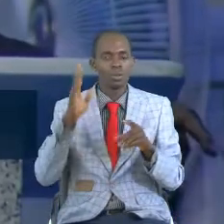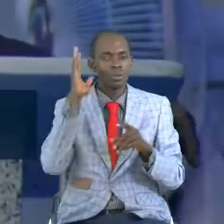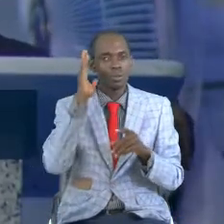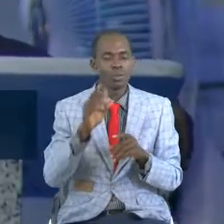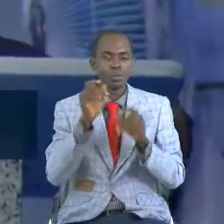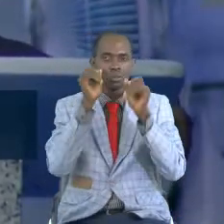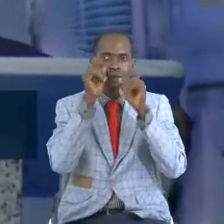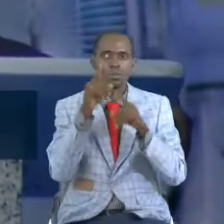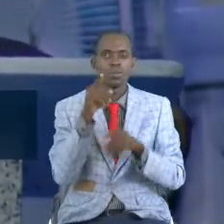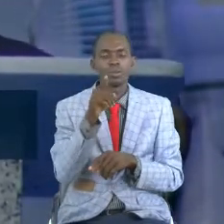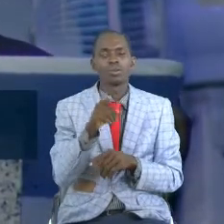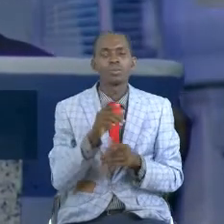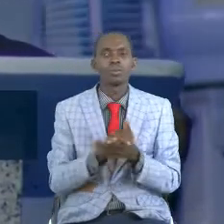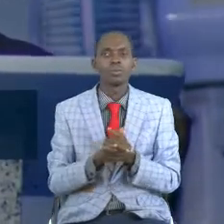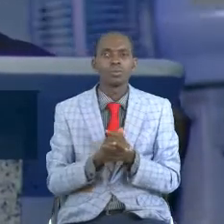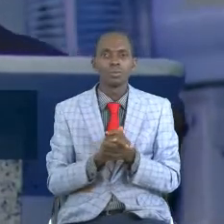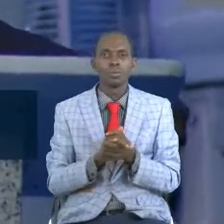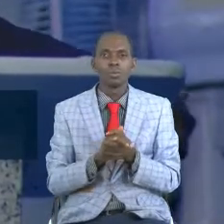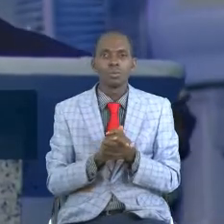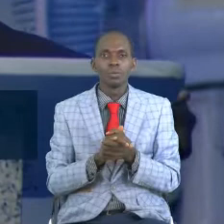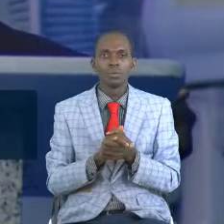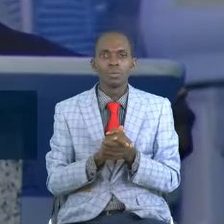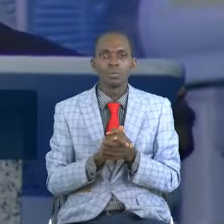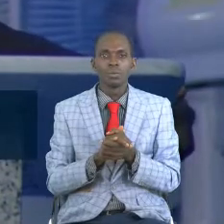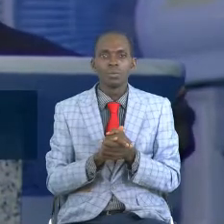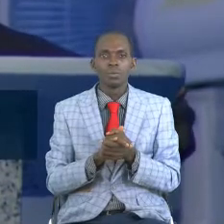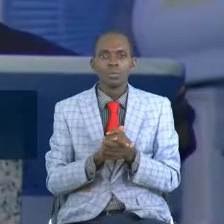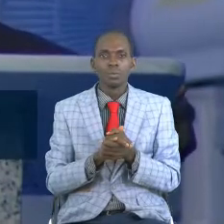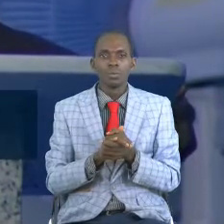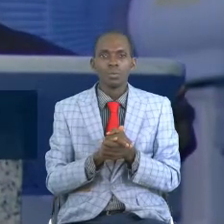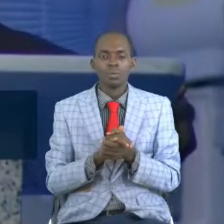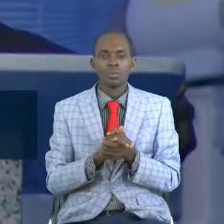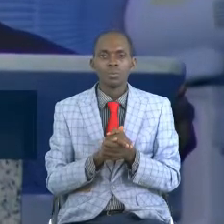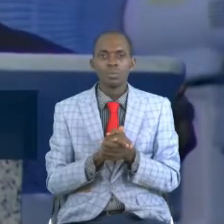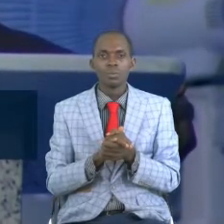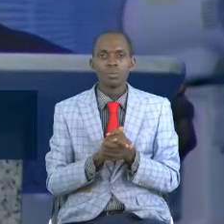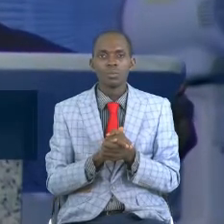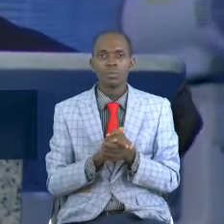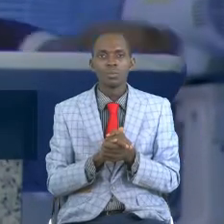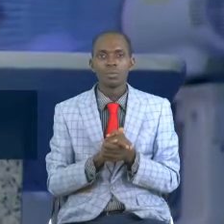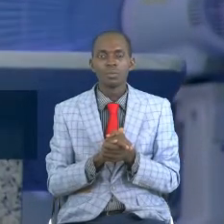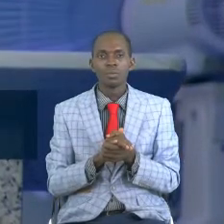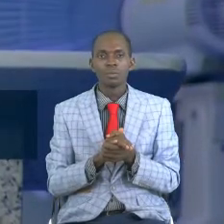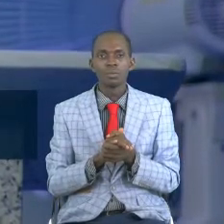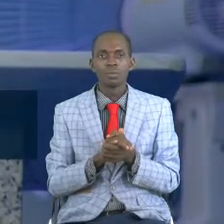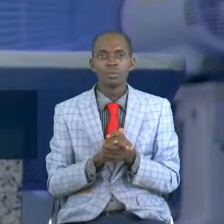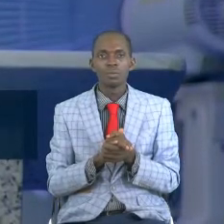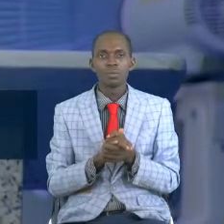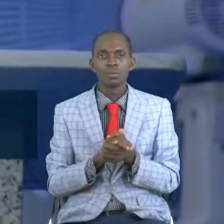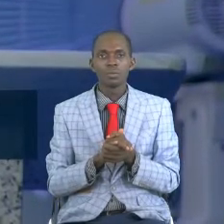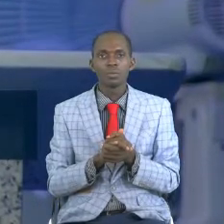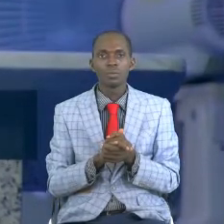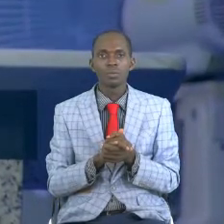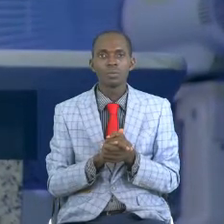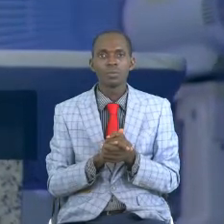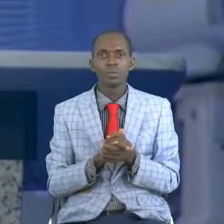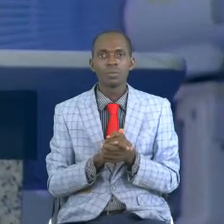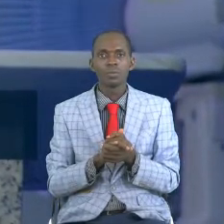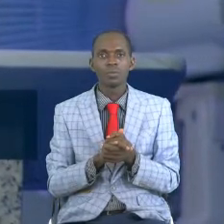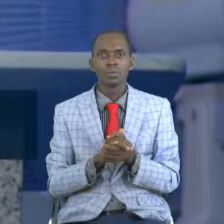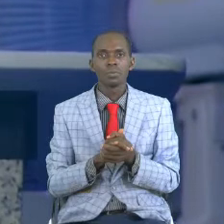hand. Supervisors, please indicate very quickly that you are through